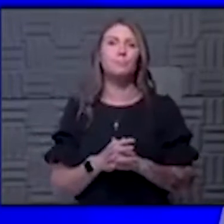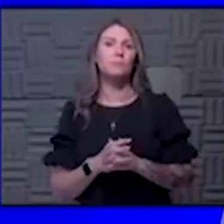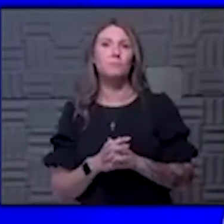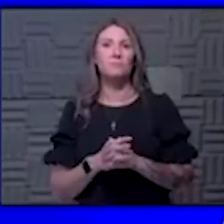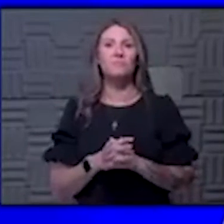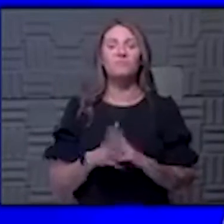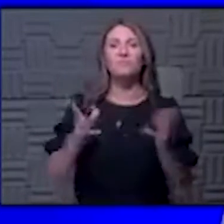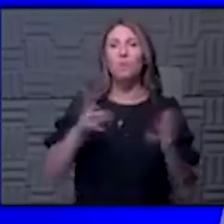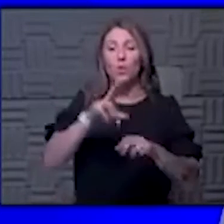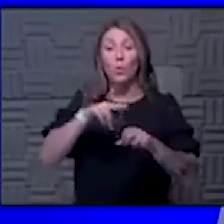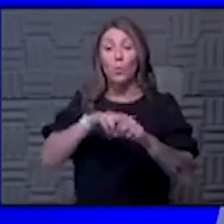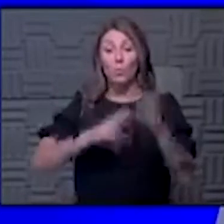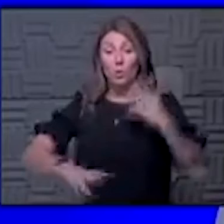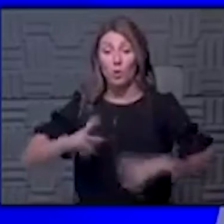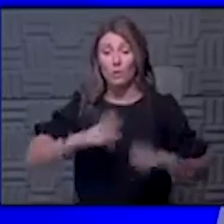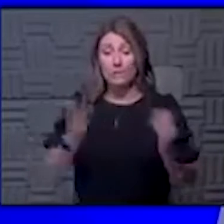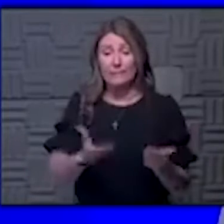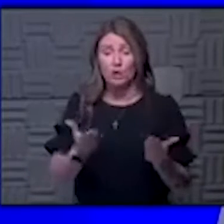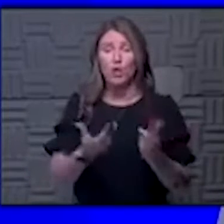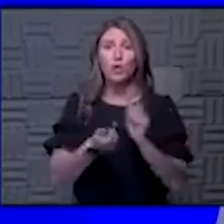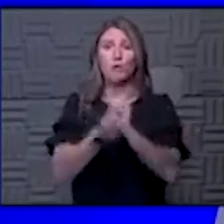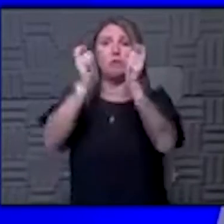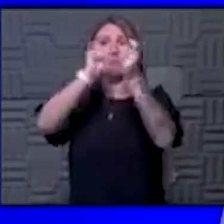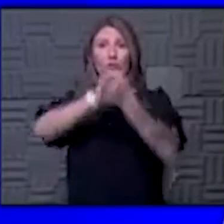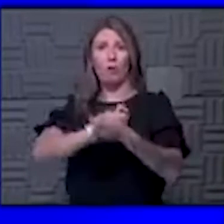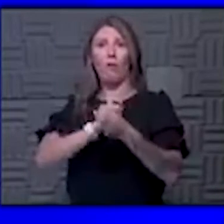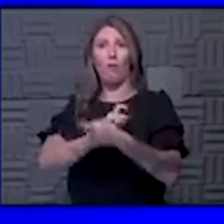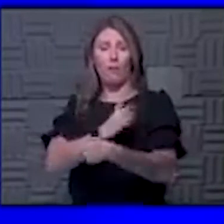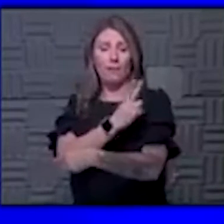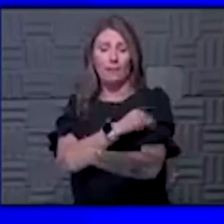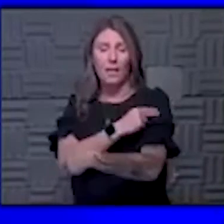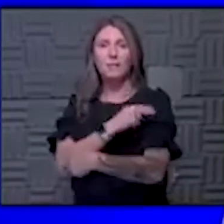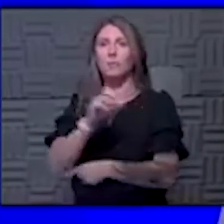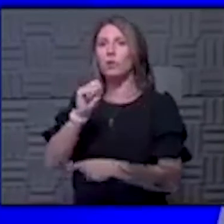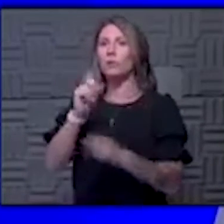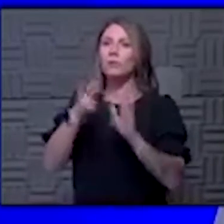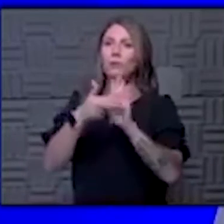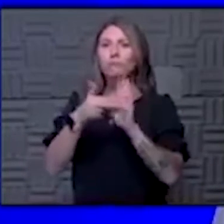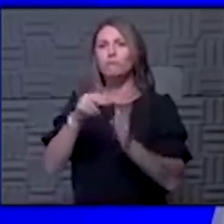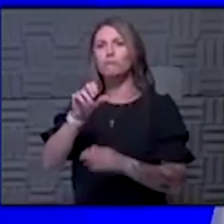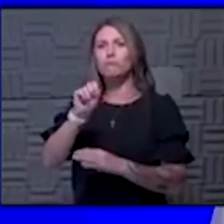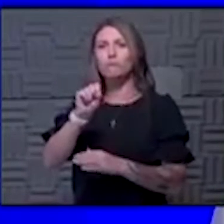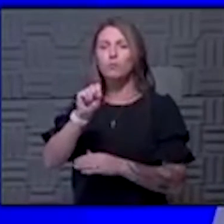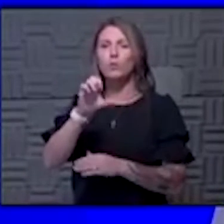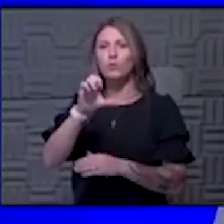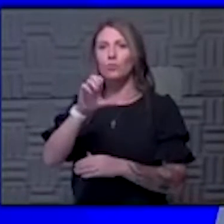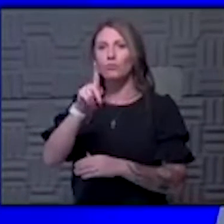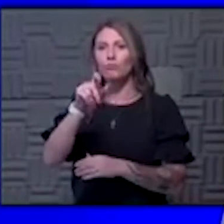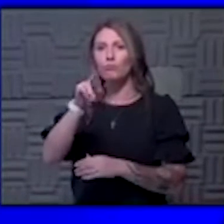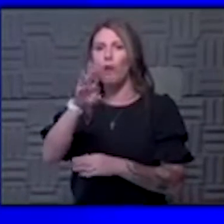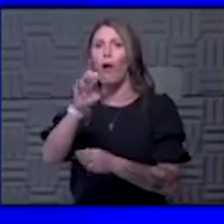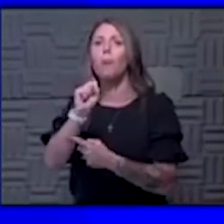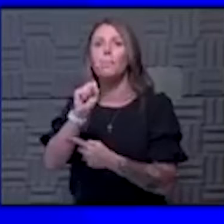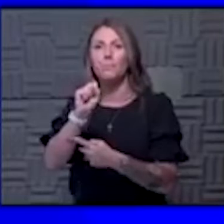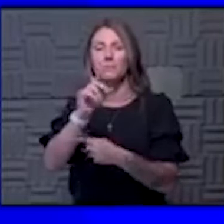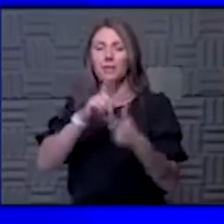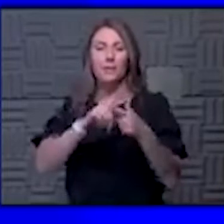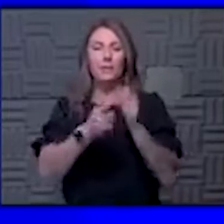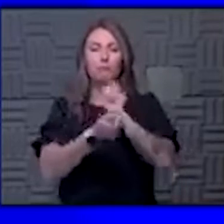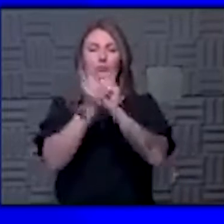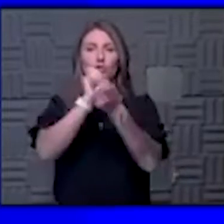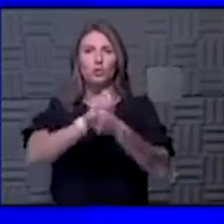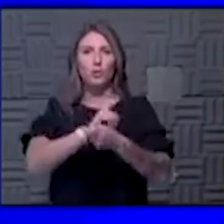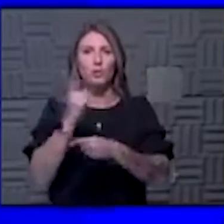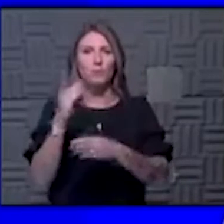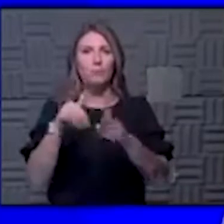street clothes here and then change into hospital approved scrubs stuff, and then change out and go back home with that. There